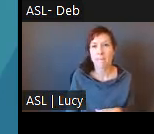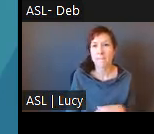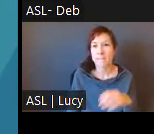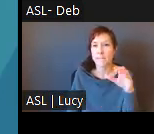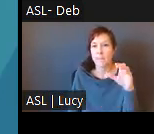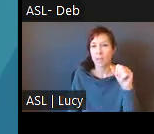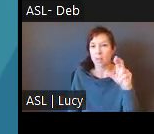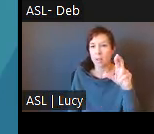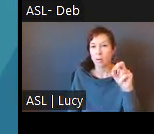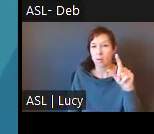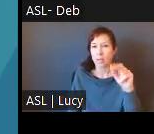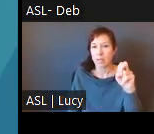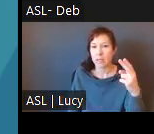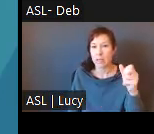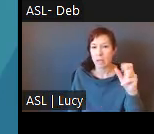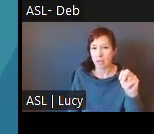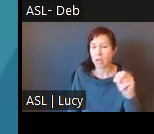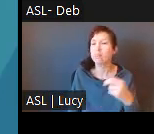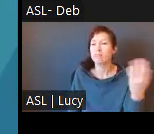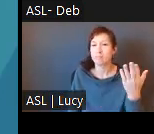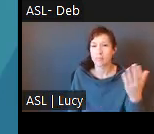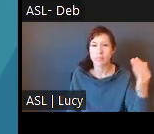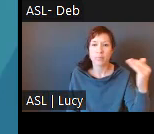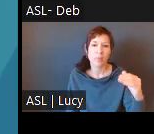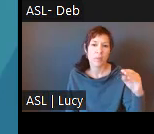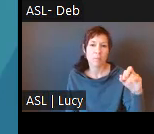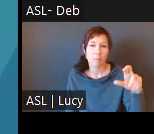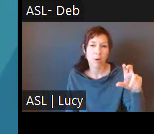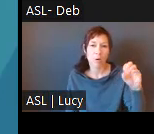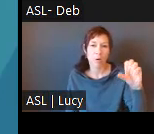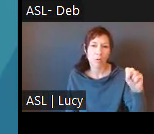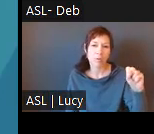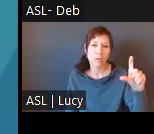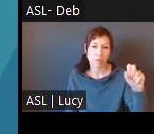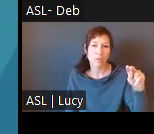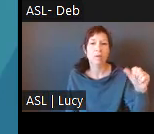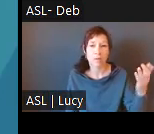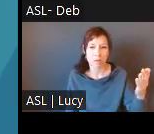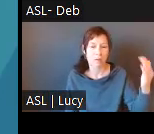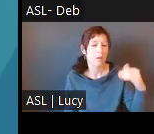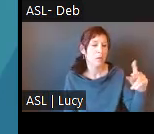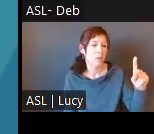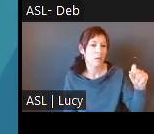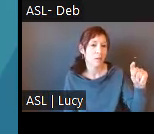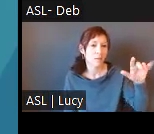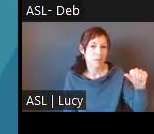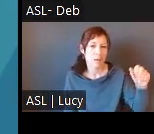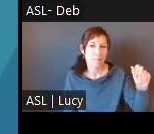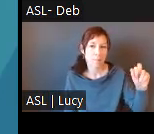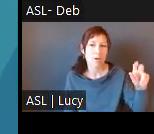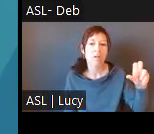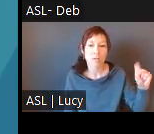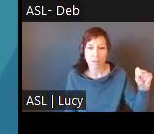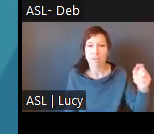Caroline Hahn, Here. Marcos Luna, Here. Kalila Barnett, Here.